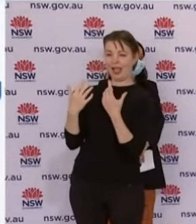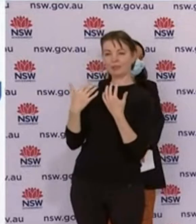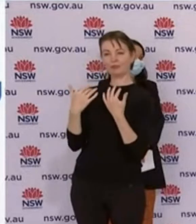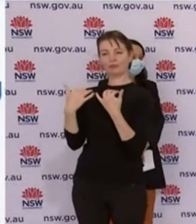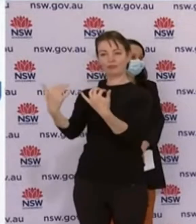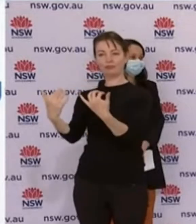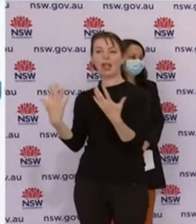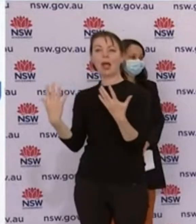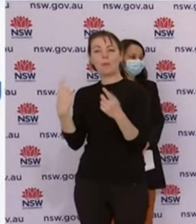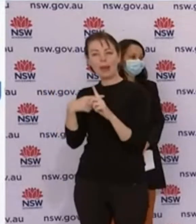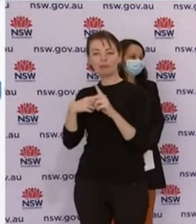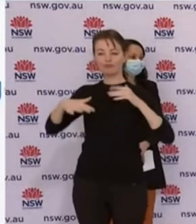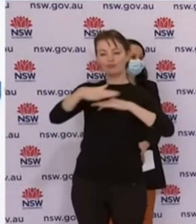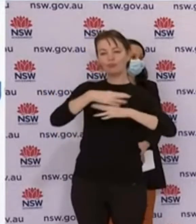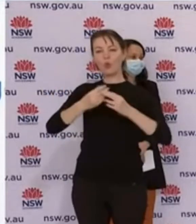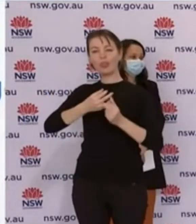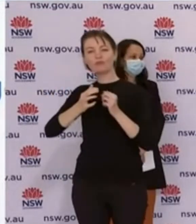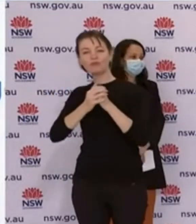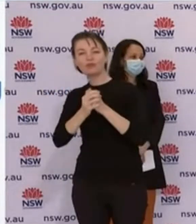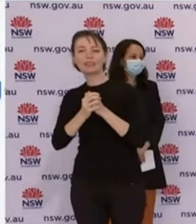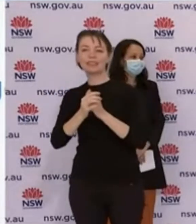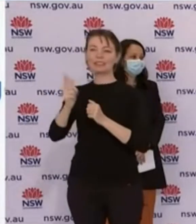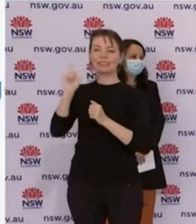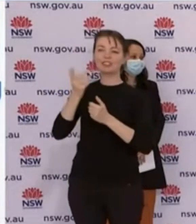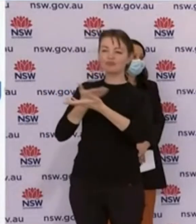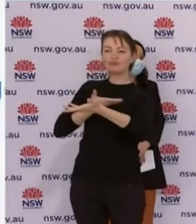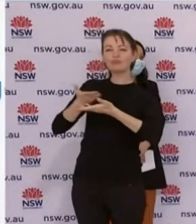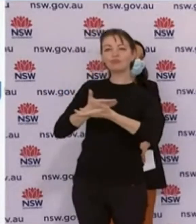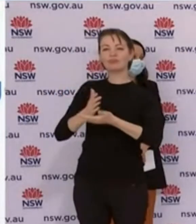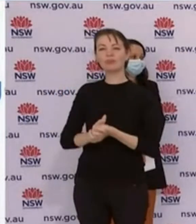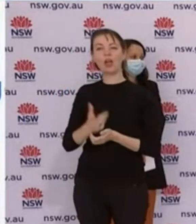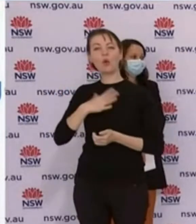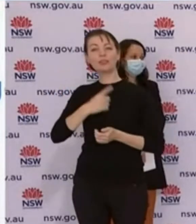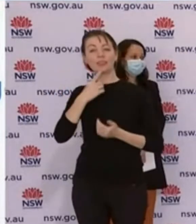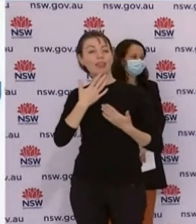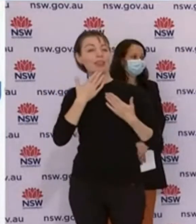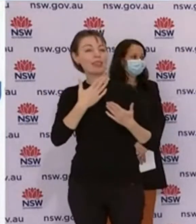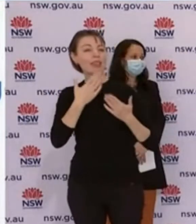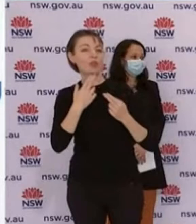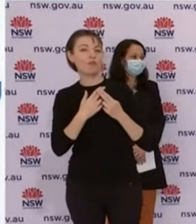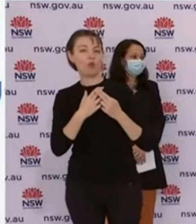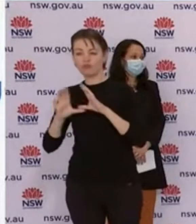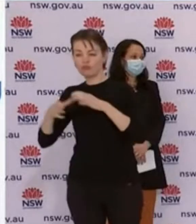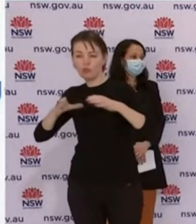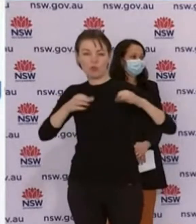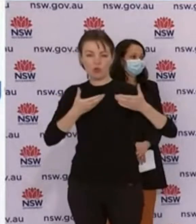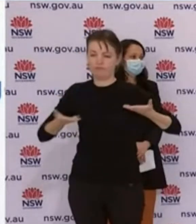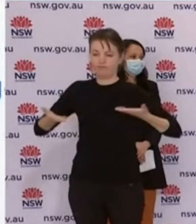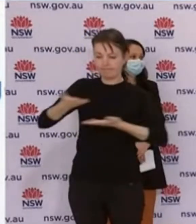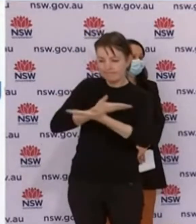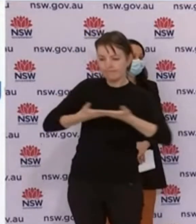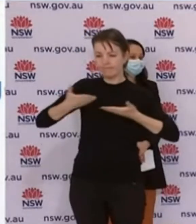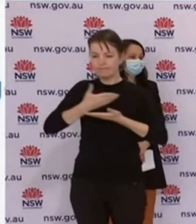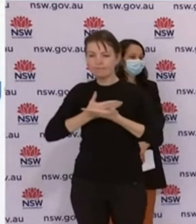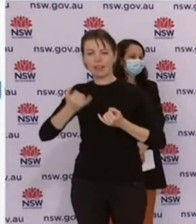friends and to be back with their teachers. I want to thank all of the stakeholders who have contributed to our plan going forward. We've had some really positive